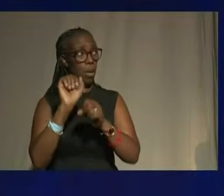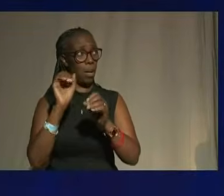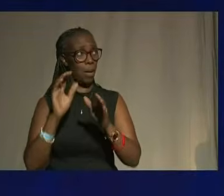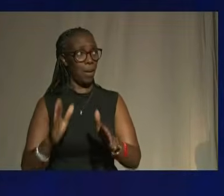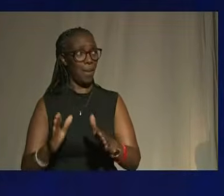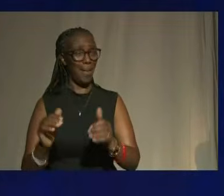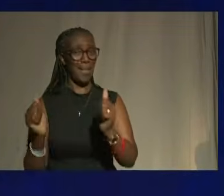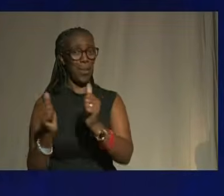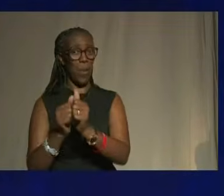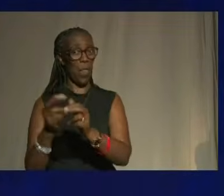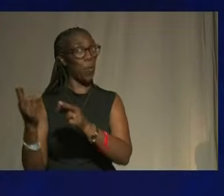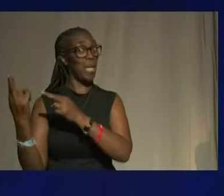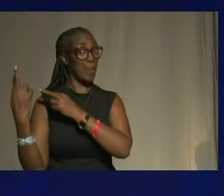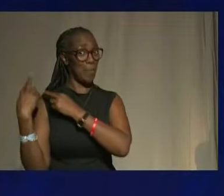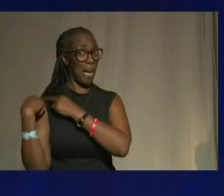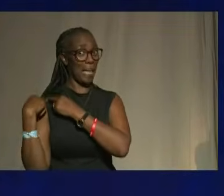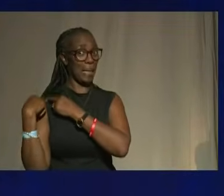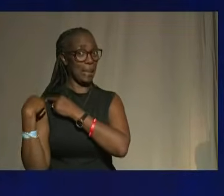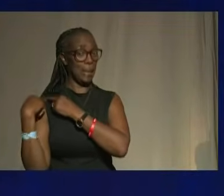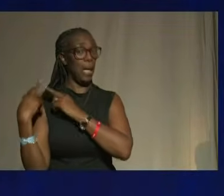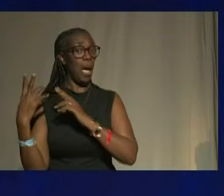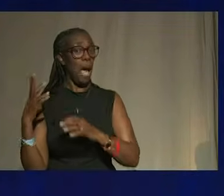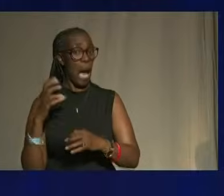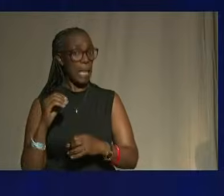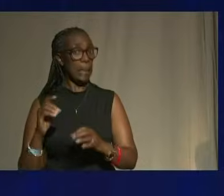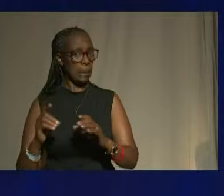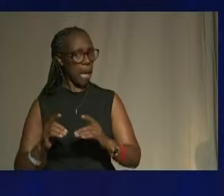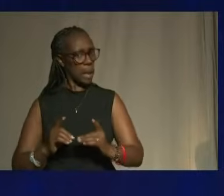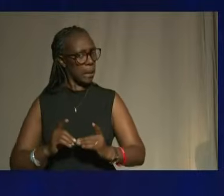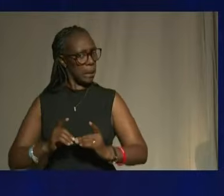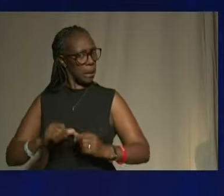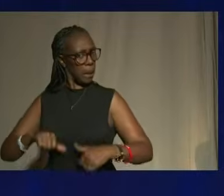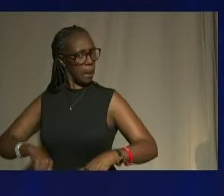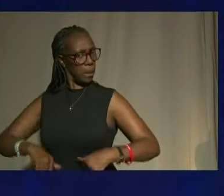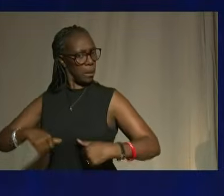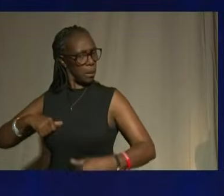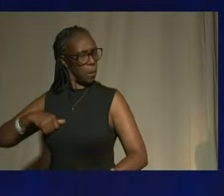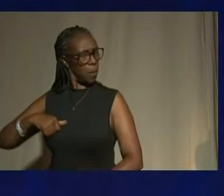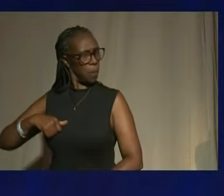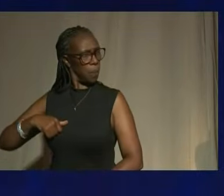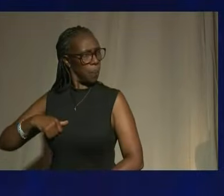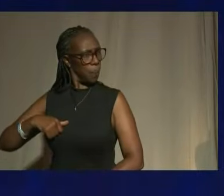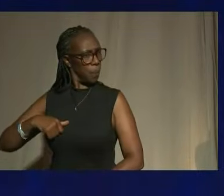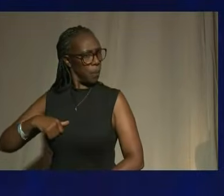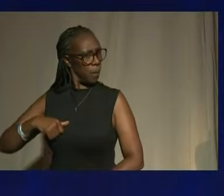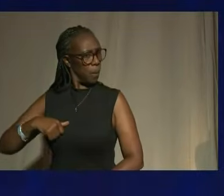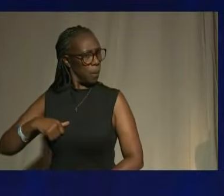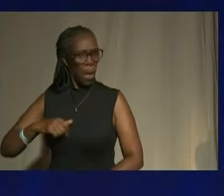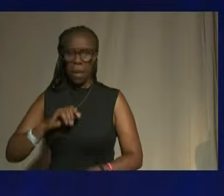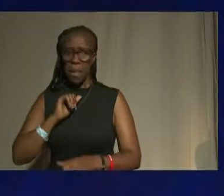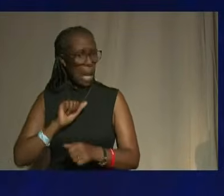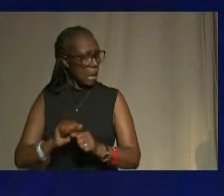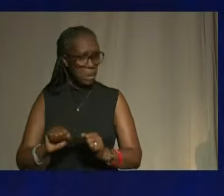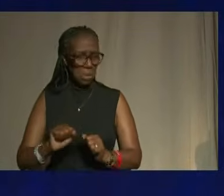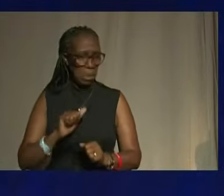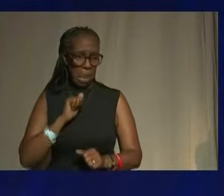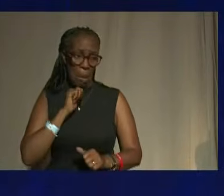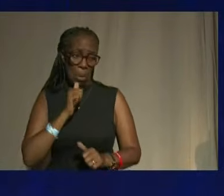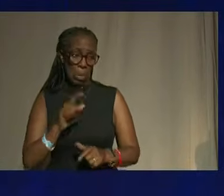to the JTA president like the Minister of Education and say him performing at his conference. That is